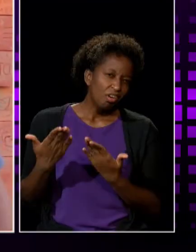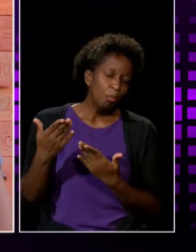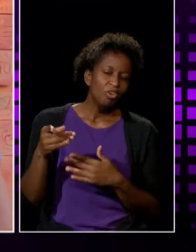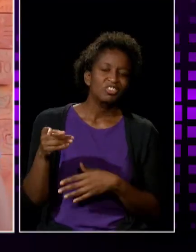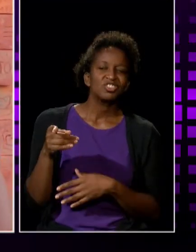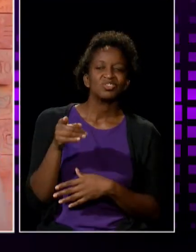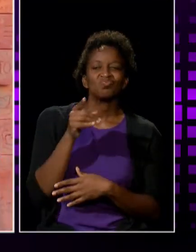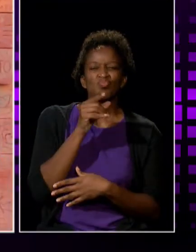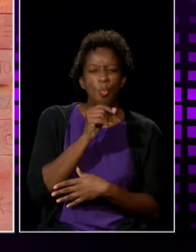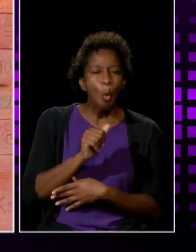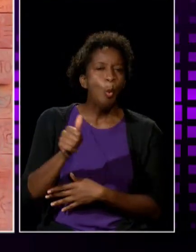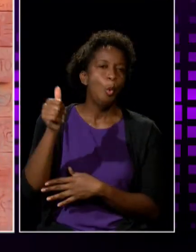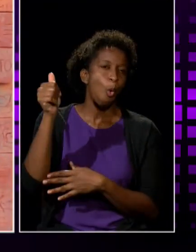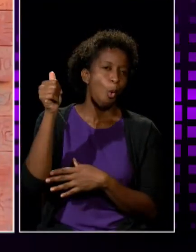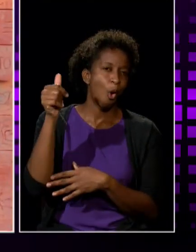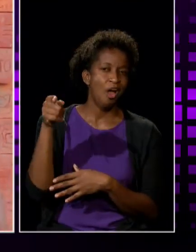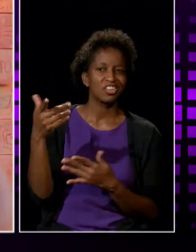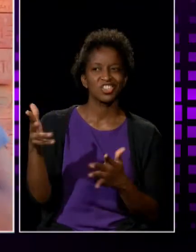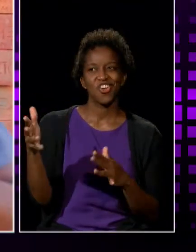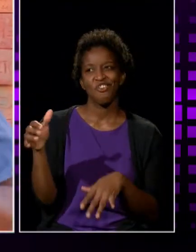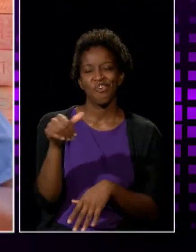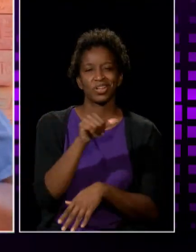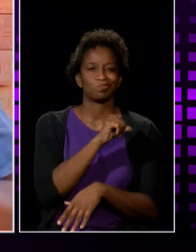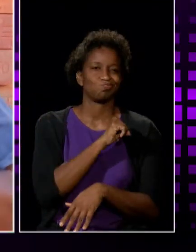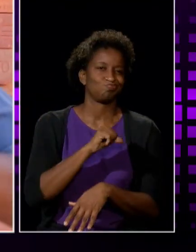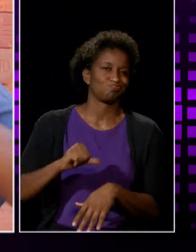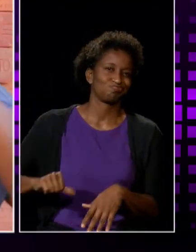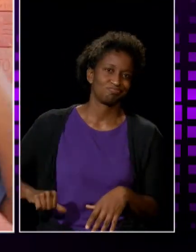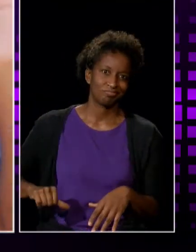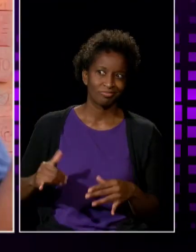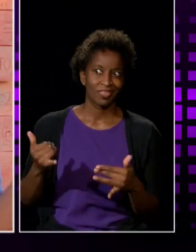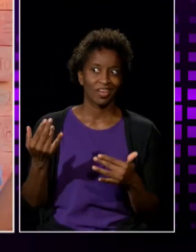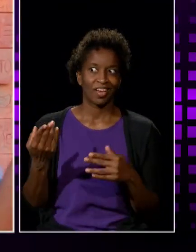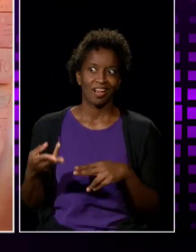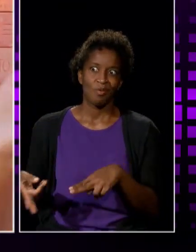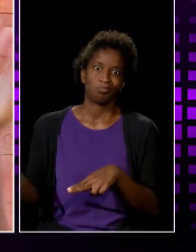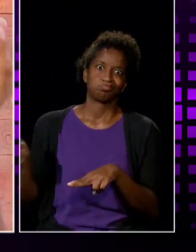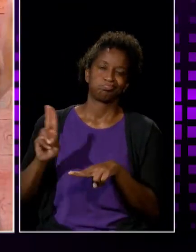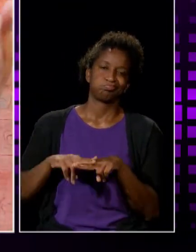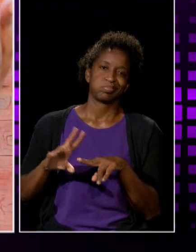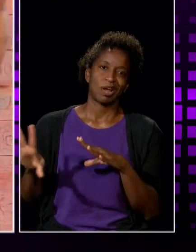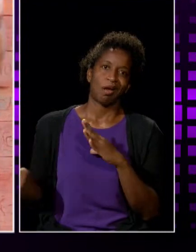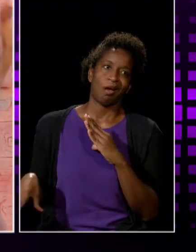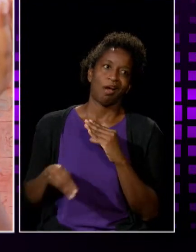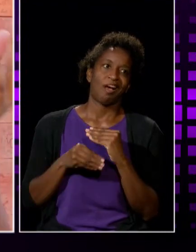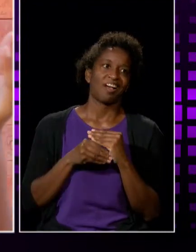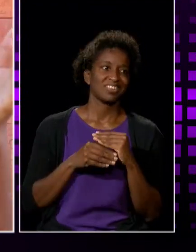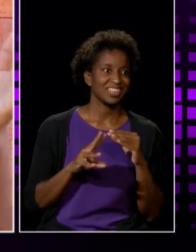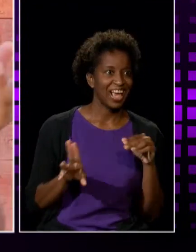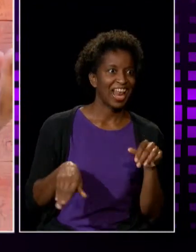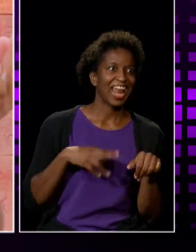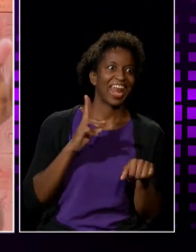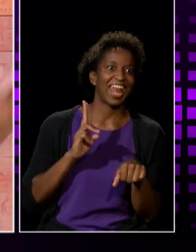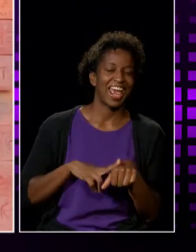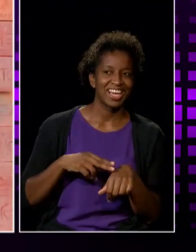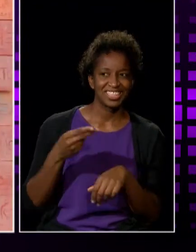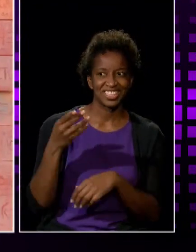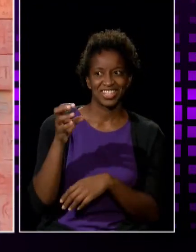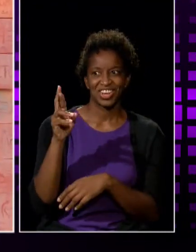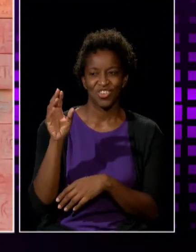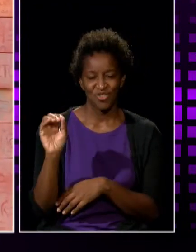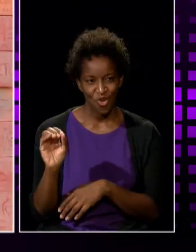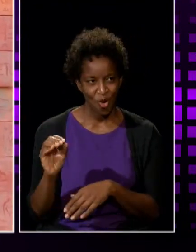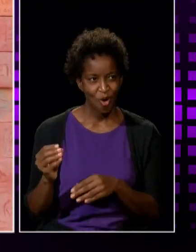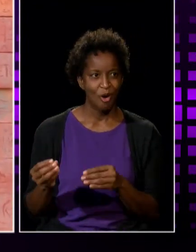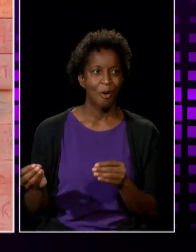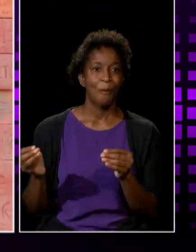experience. She's already an ambassador of Barbados, and then you put National hero, right, you add more responsibilities on